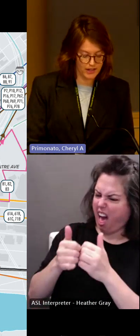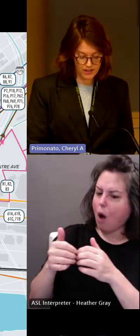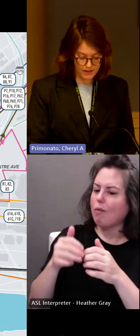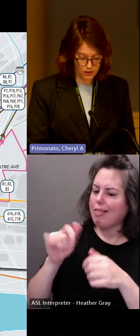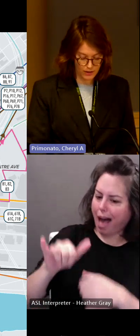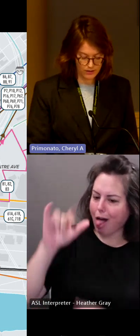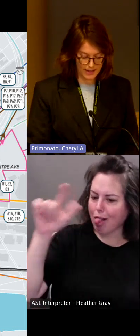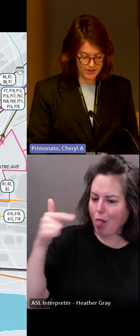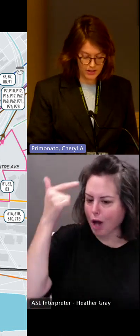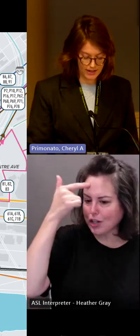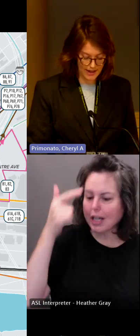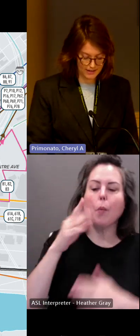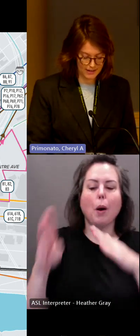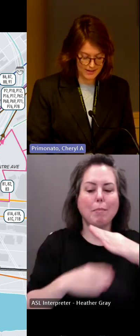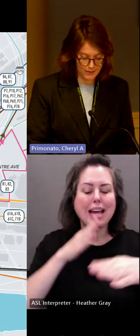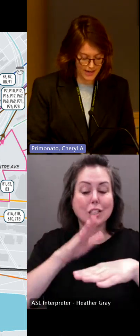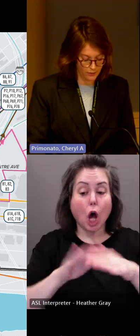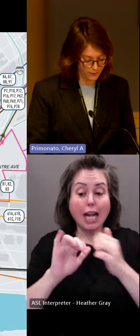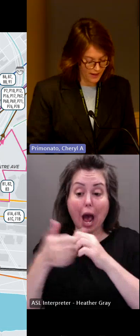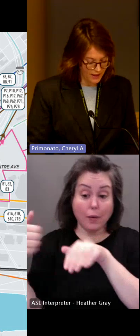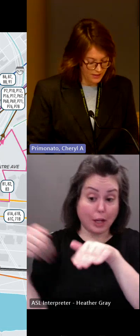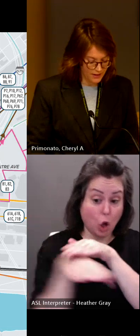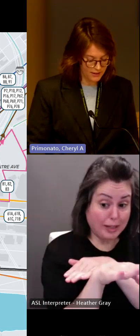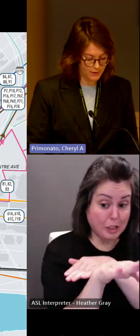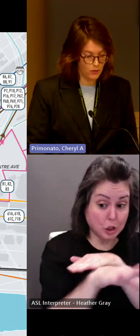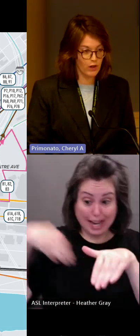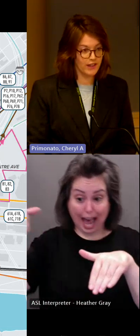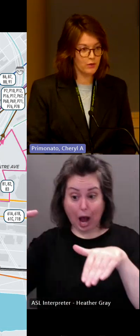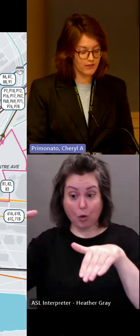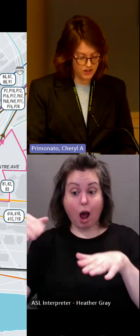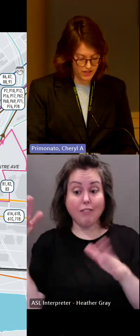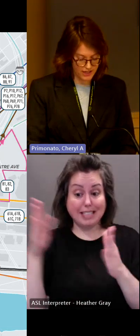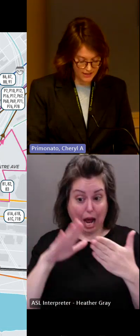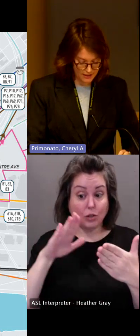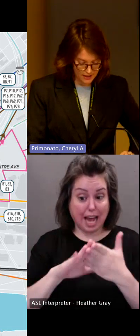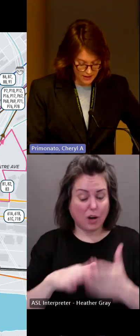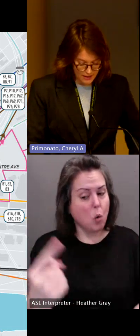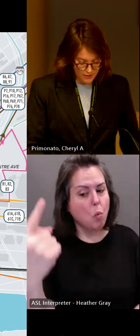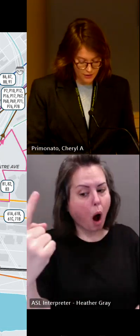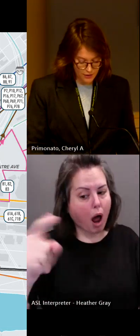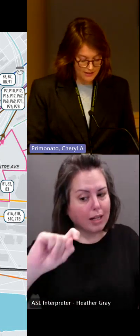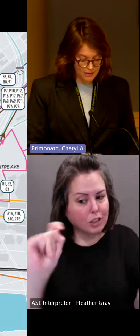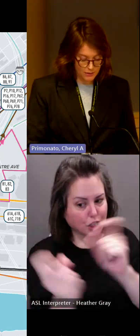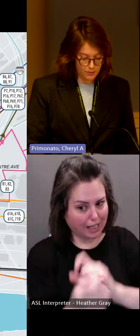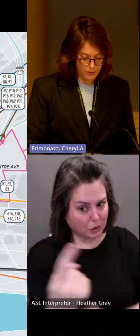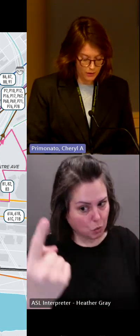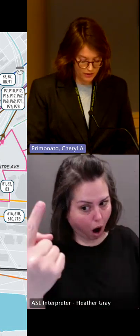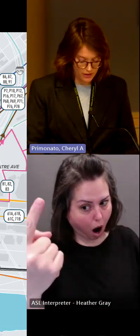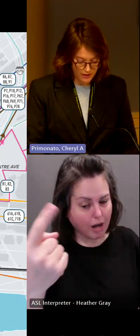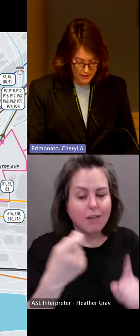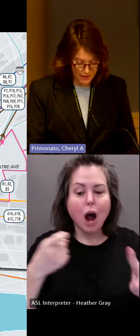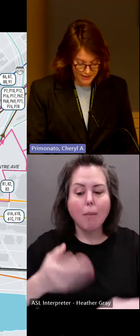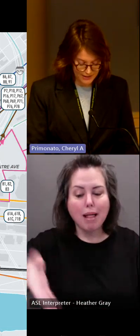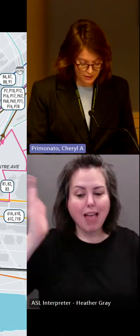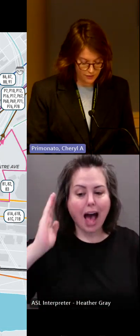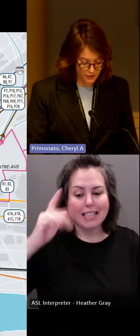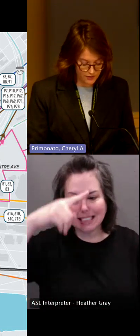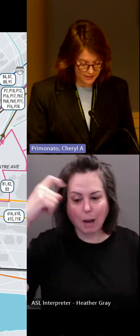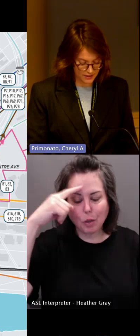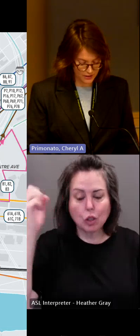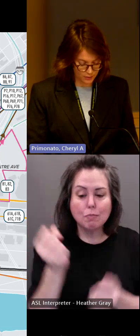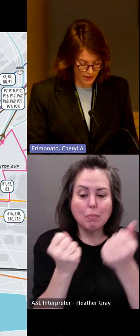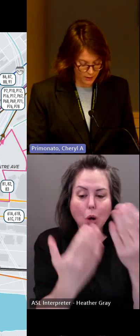on the direction that the routes enter and exit downtown. There has been one revision from last summer's proposal